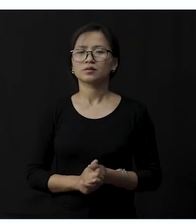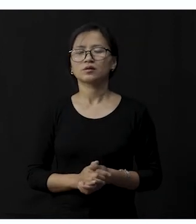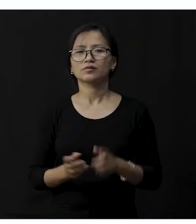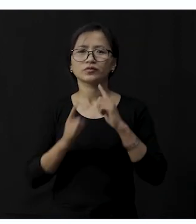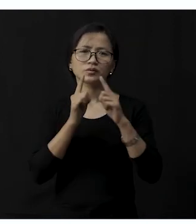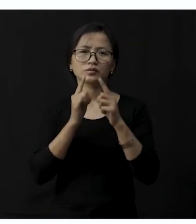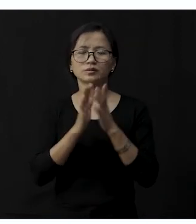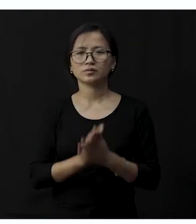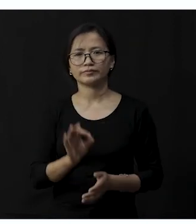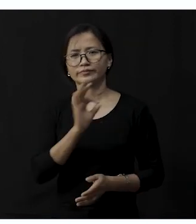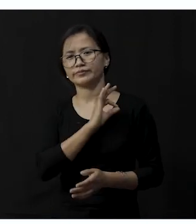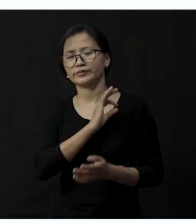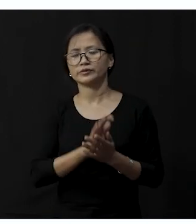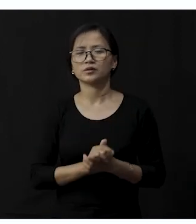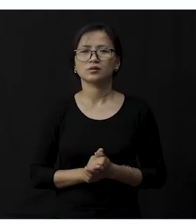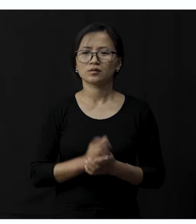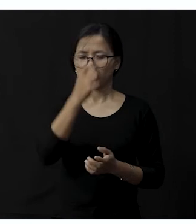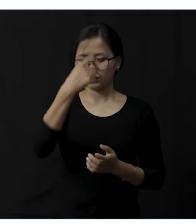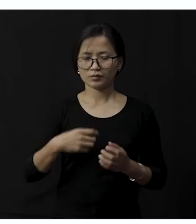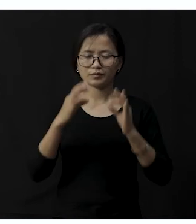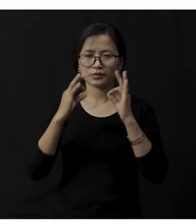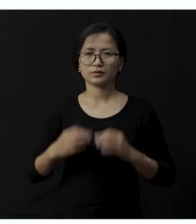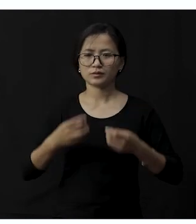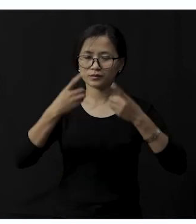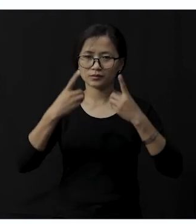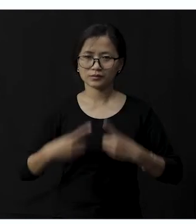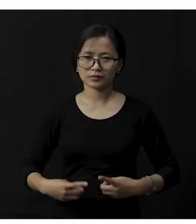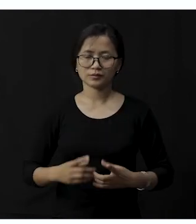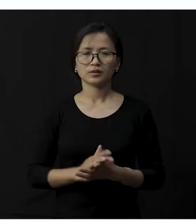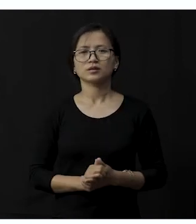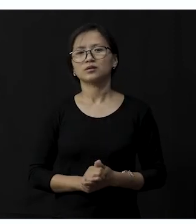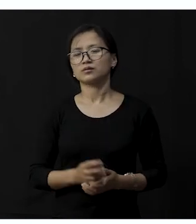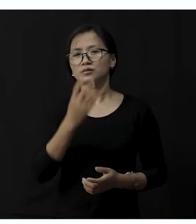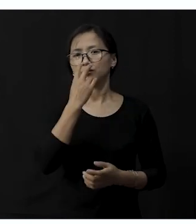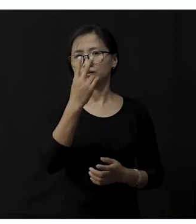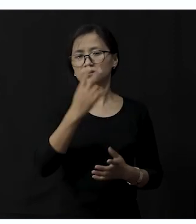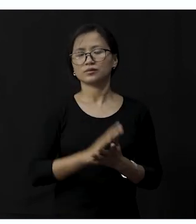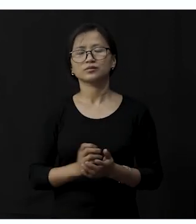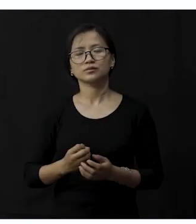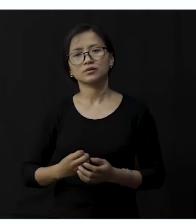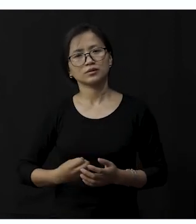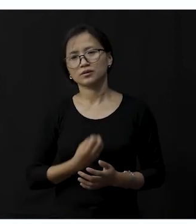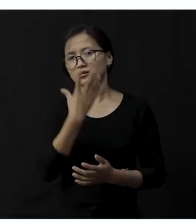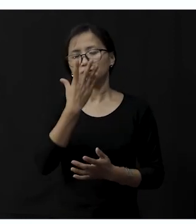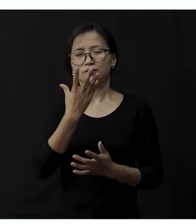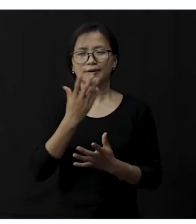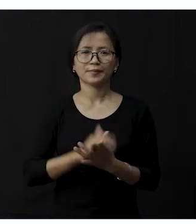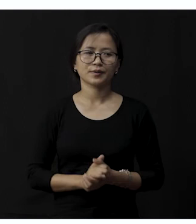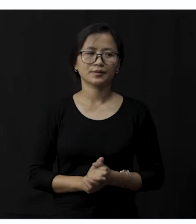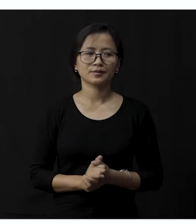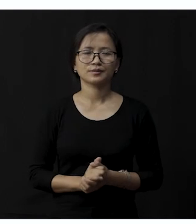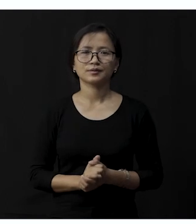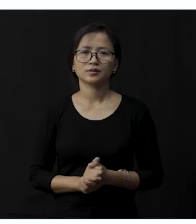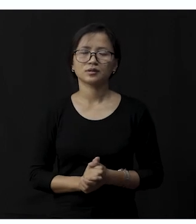her personality, so I would say that she looks happy, right? Does she look happy? She does look happy. So I